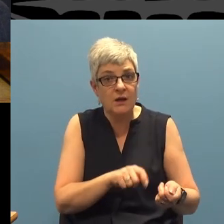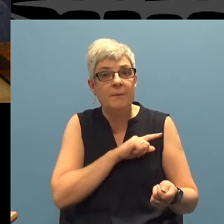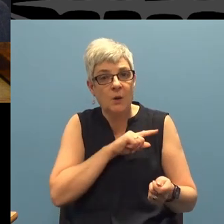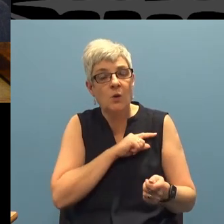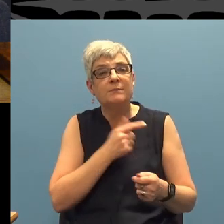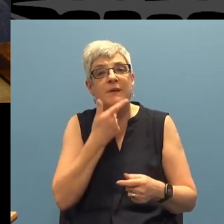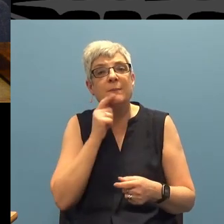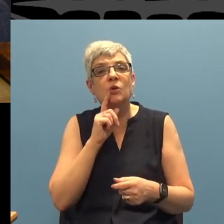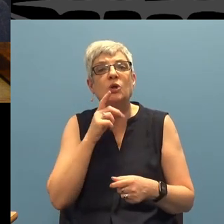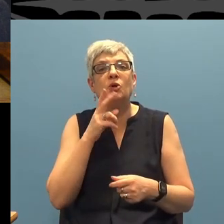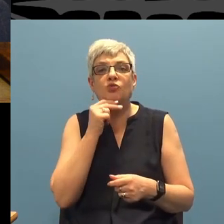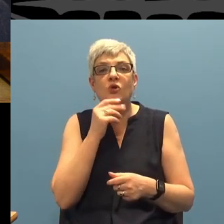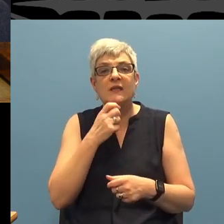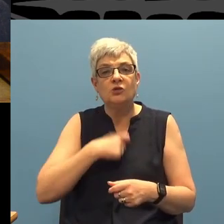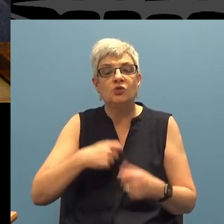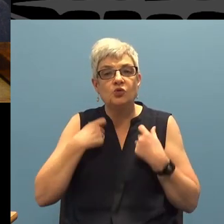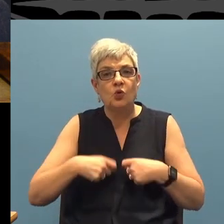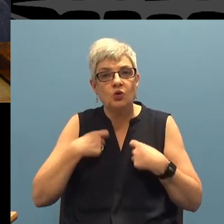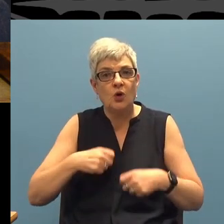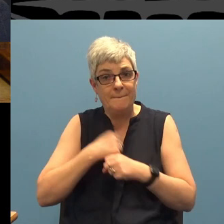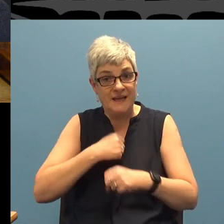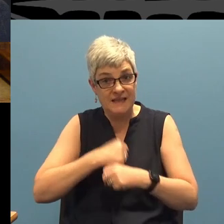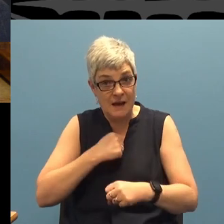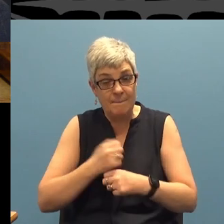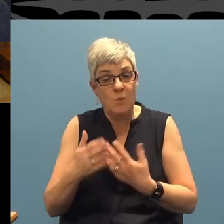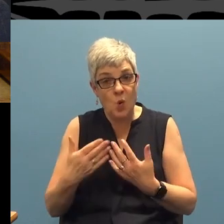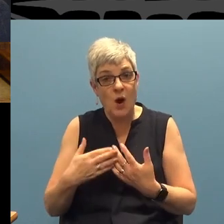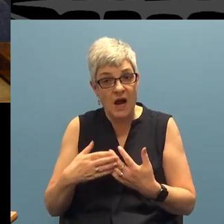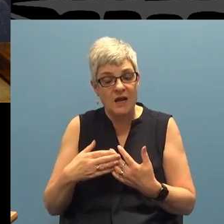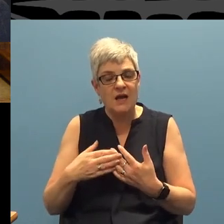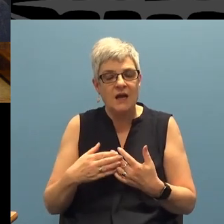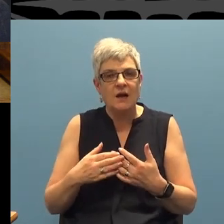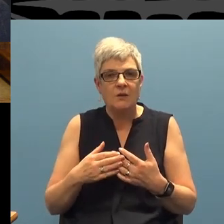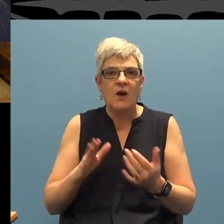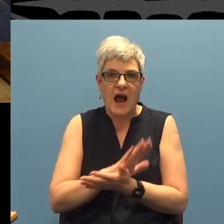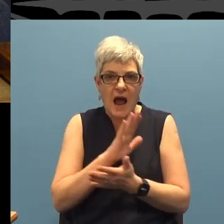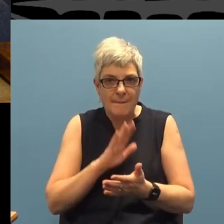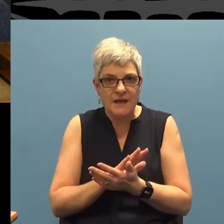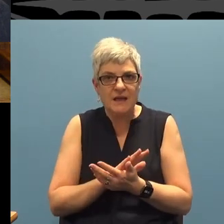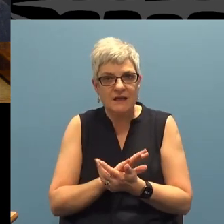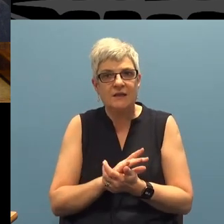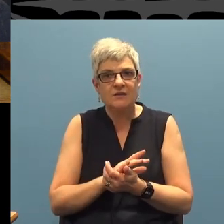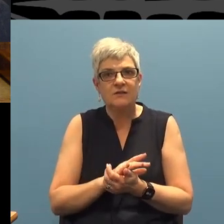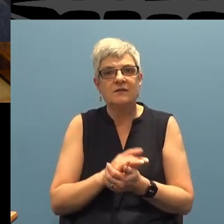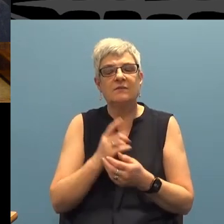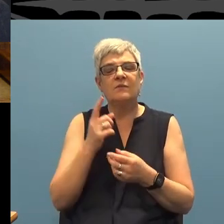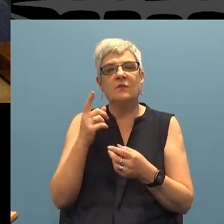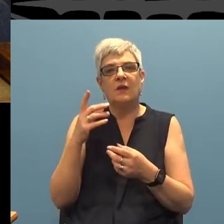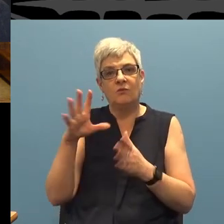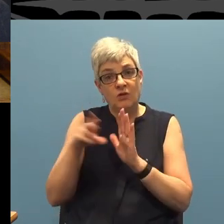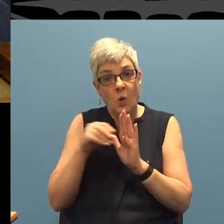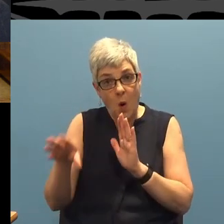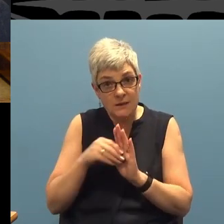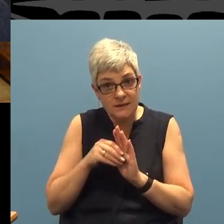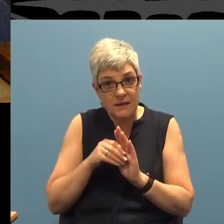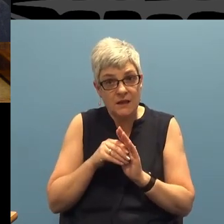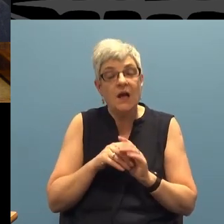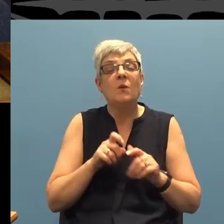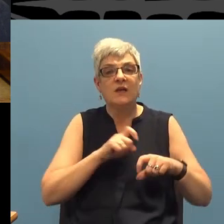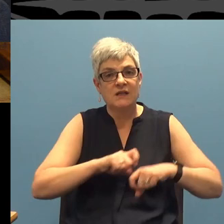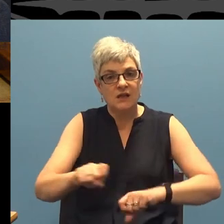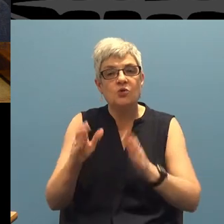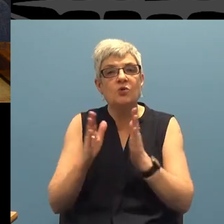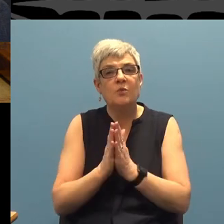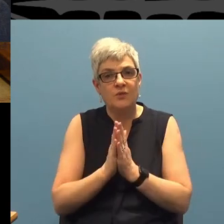using social media a bit more. We're very grateful to everyone who's recorded these for us, and we continue to pray that they'll be used